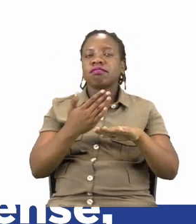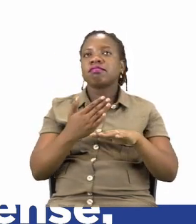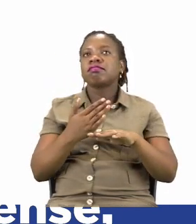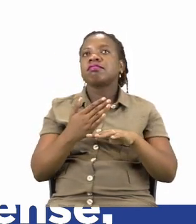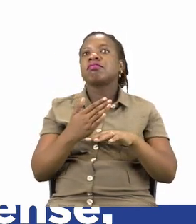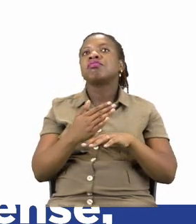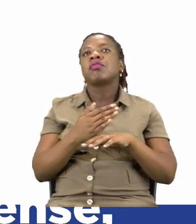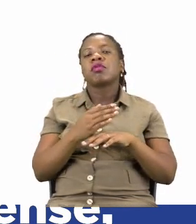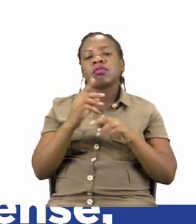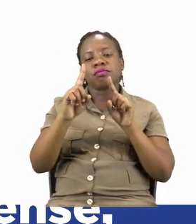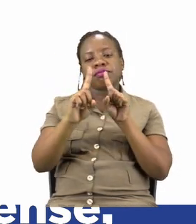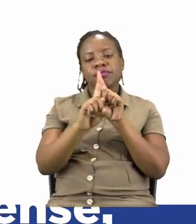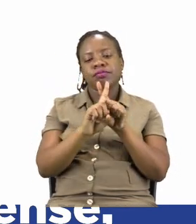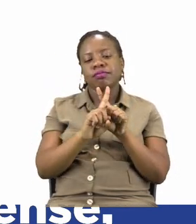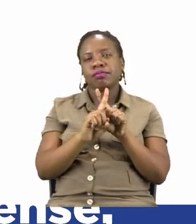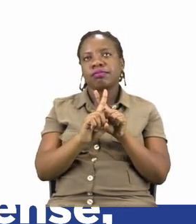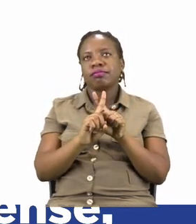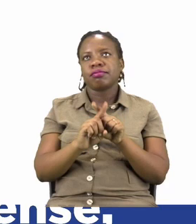multiplication.